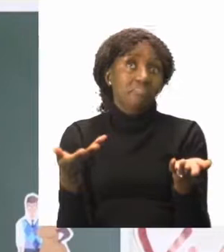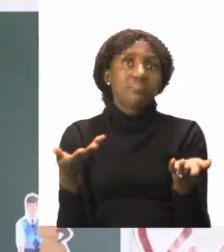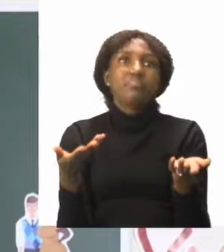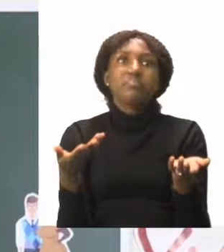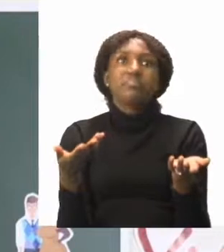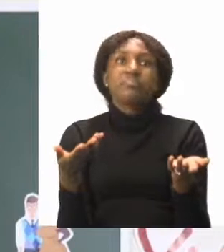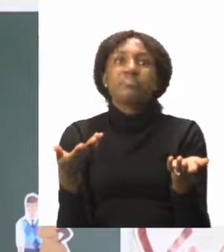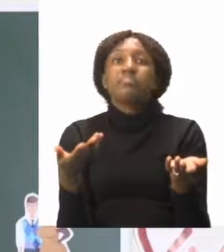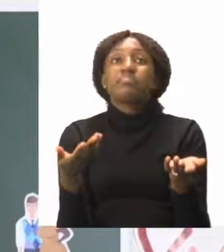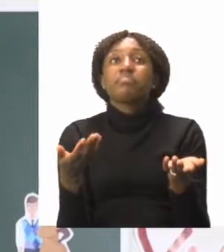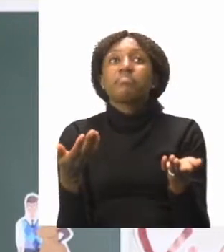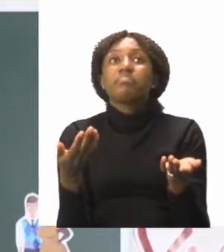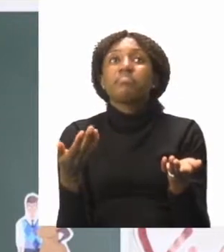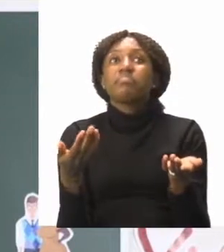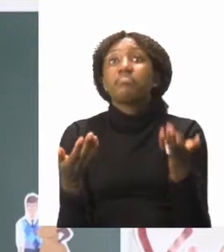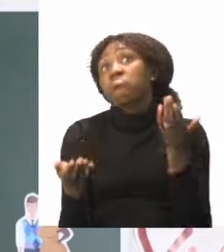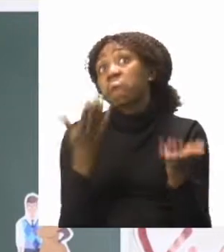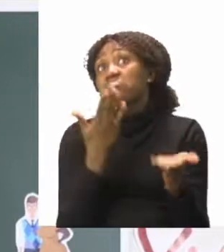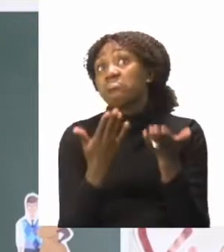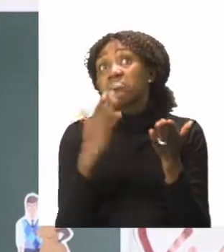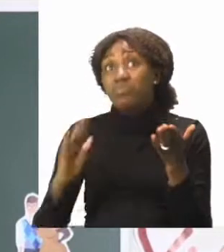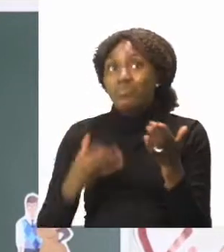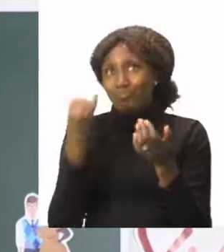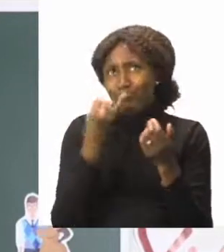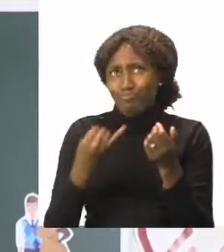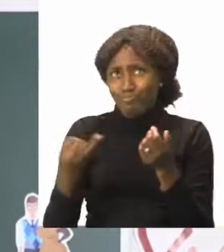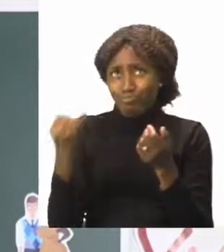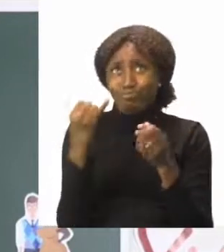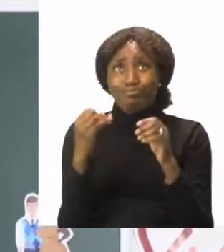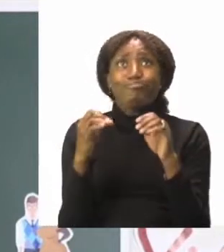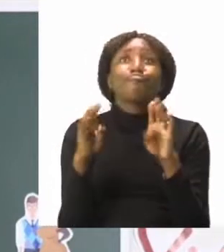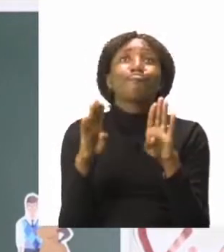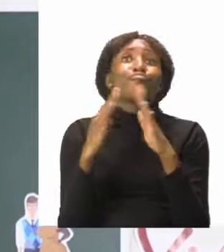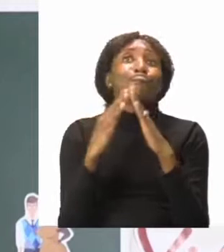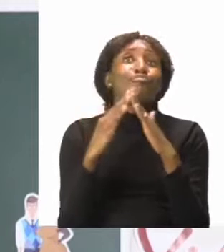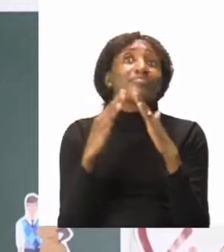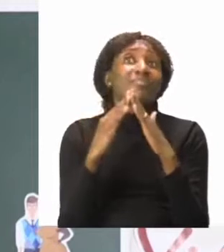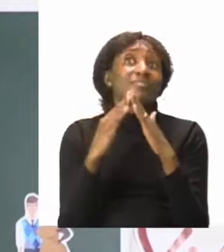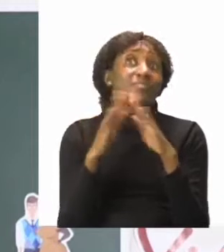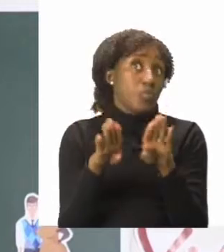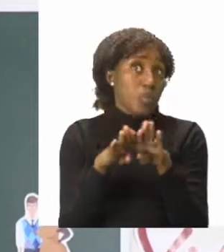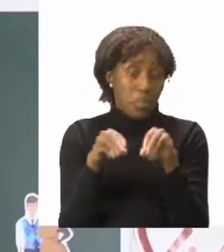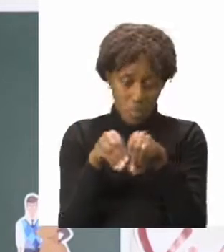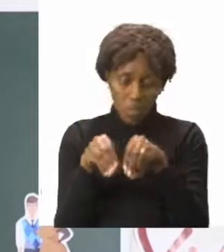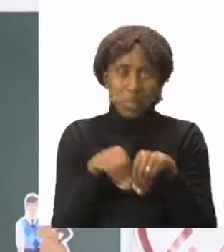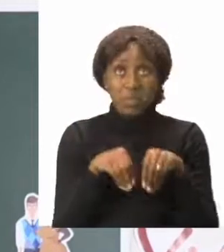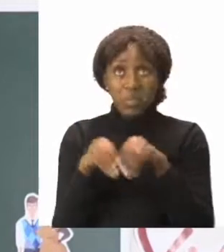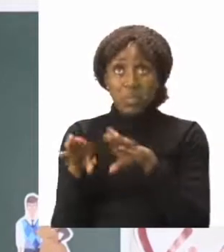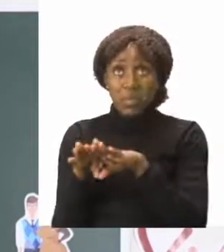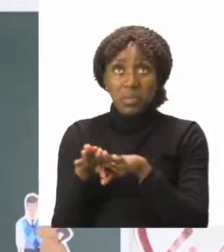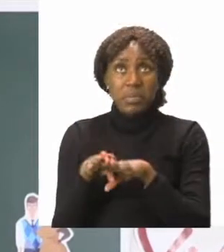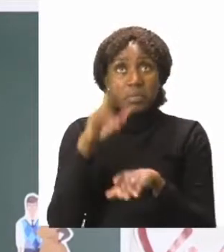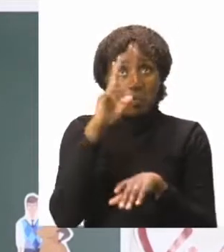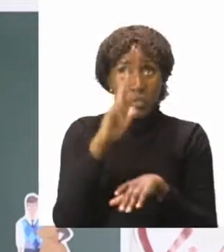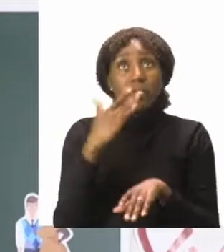not just building them. You want to draw them, to design them, to create them. And those people who